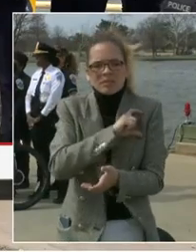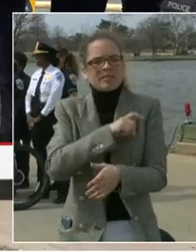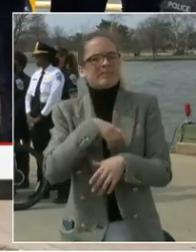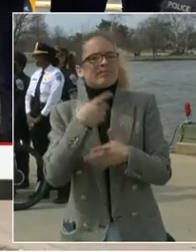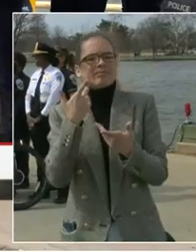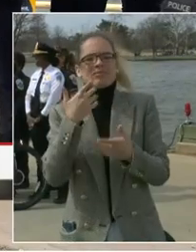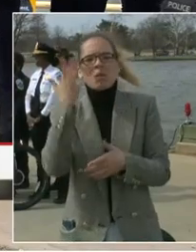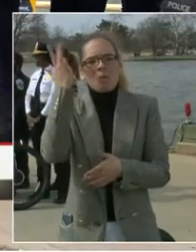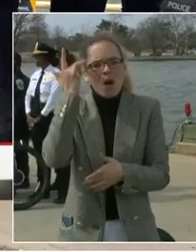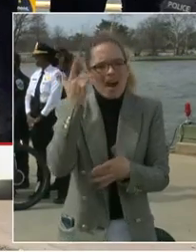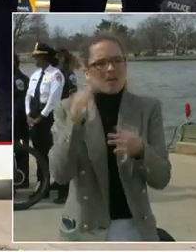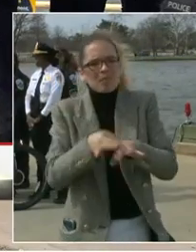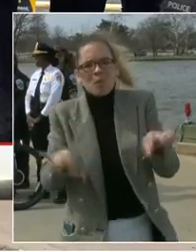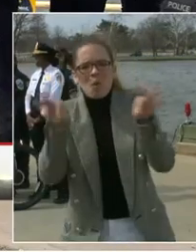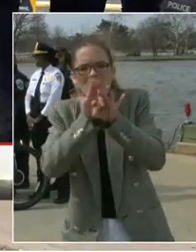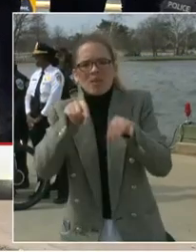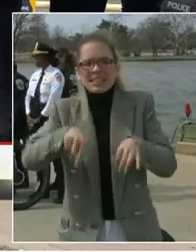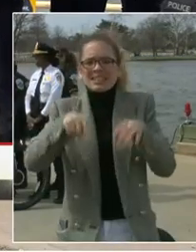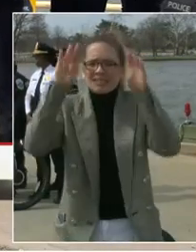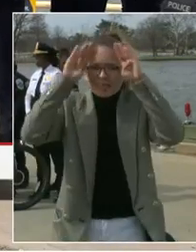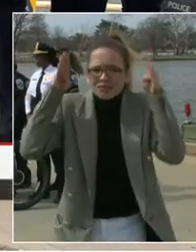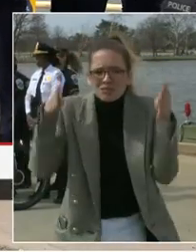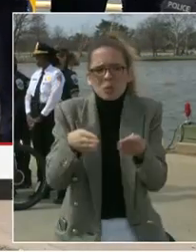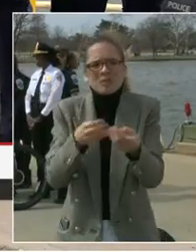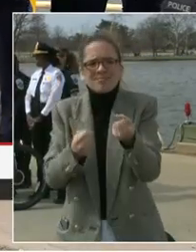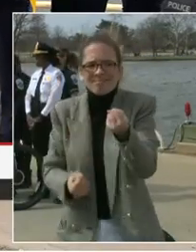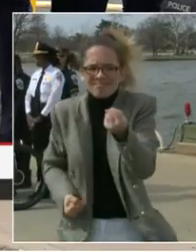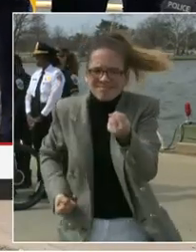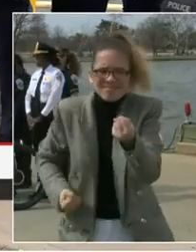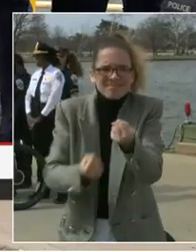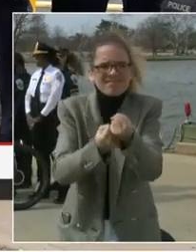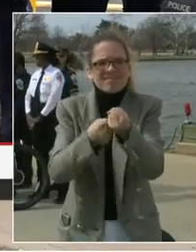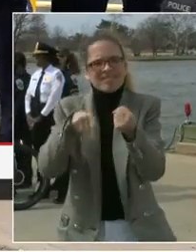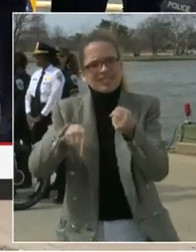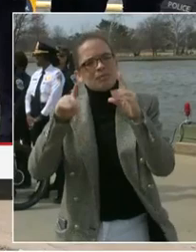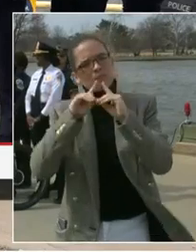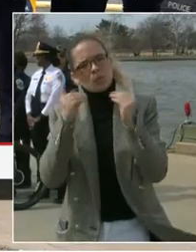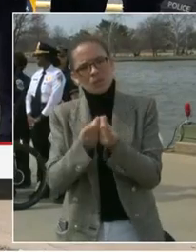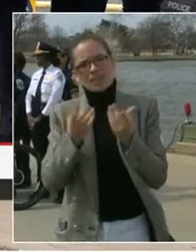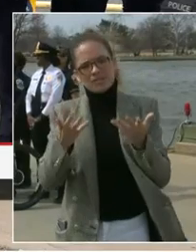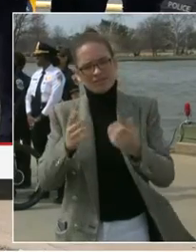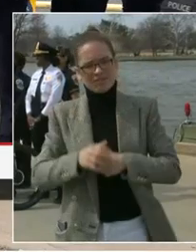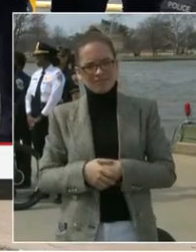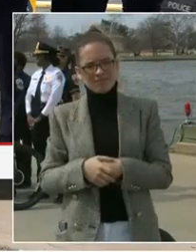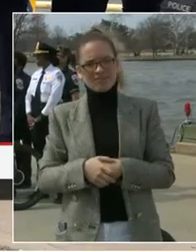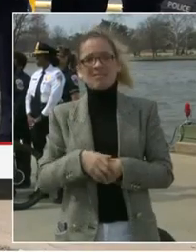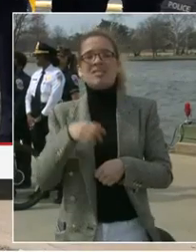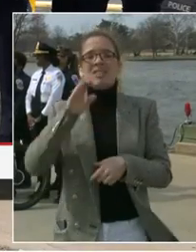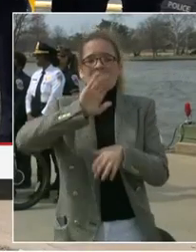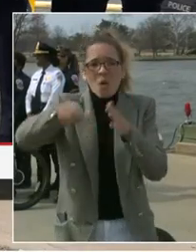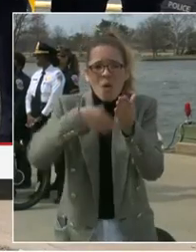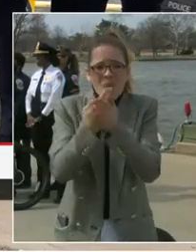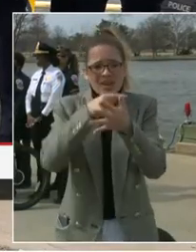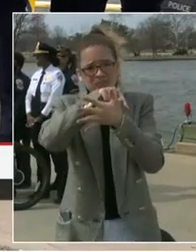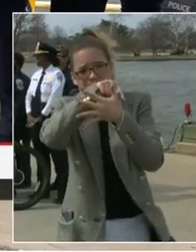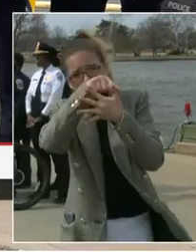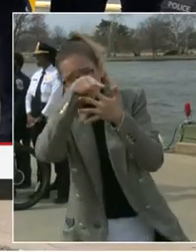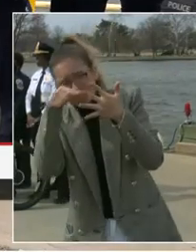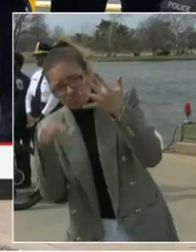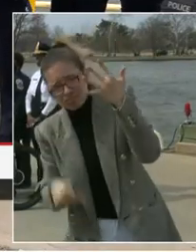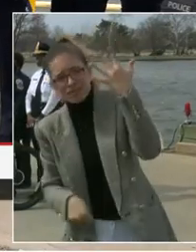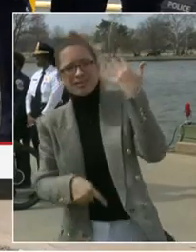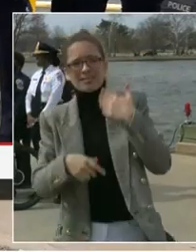important that we fund what the department needs. In addition to all of the things that we're doing for